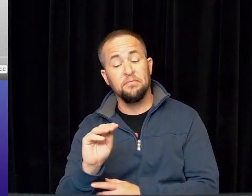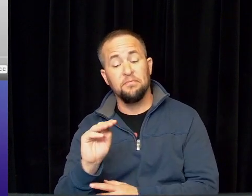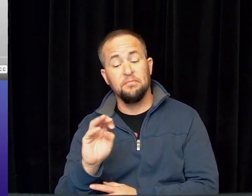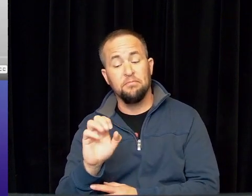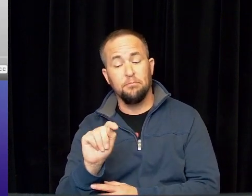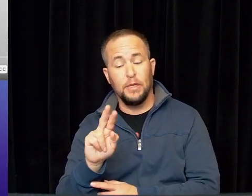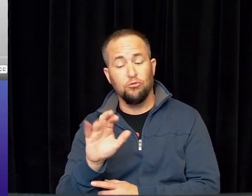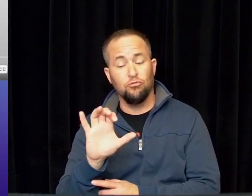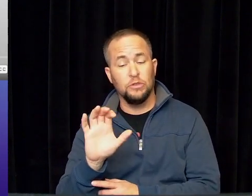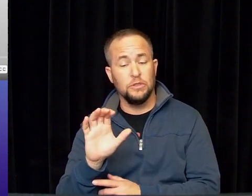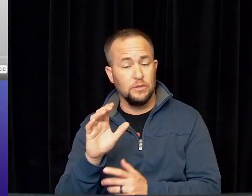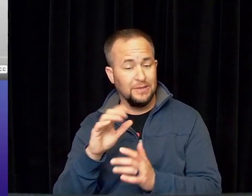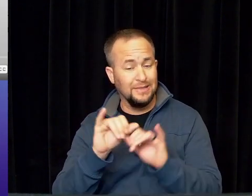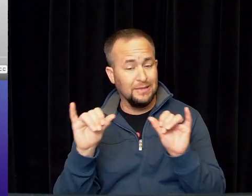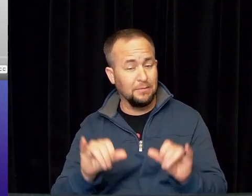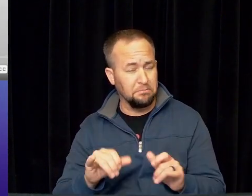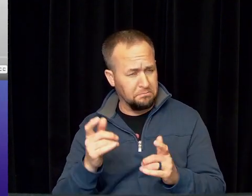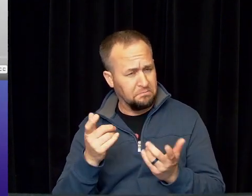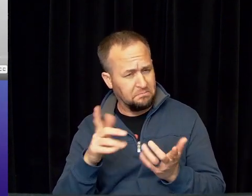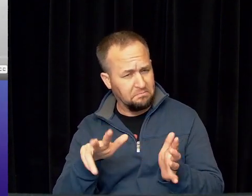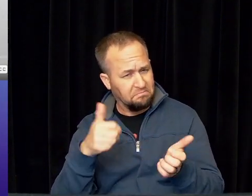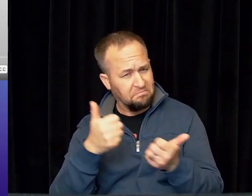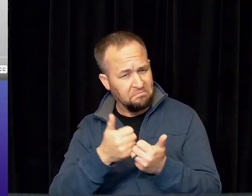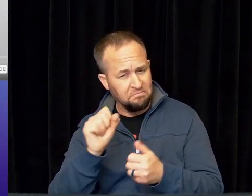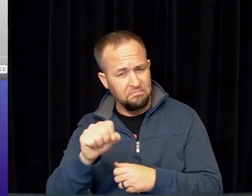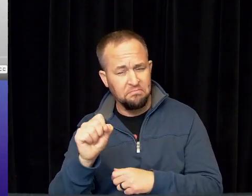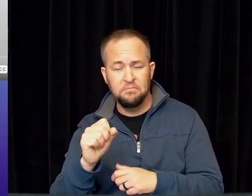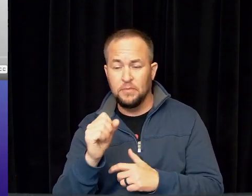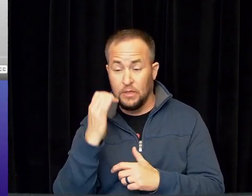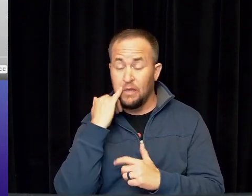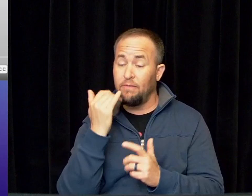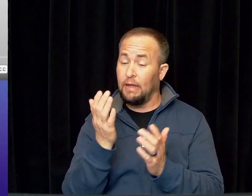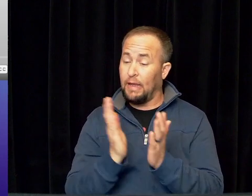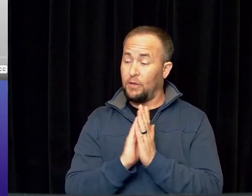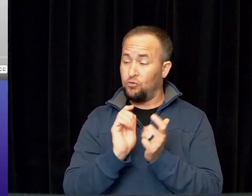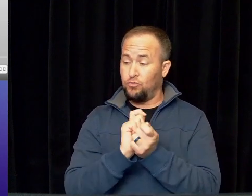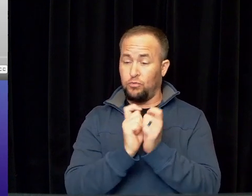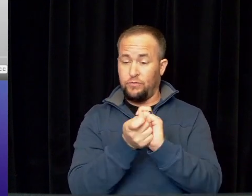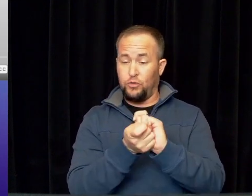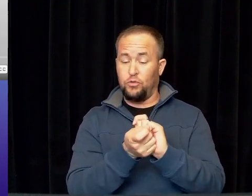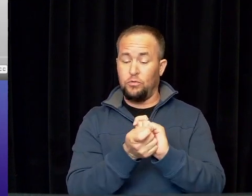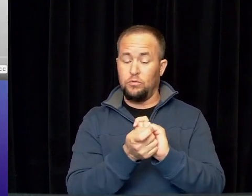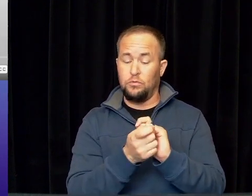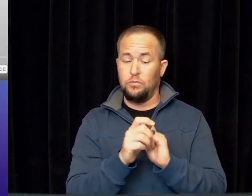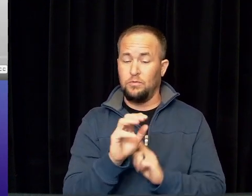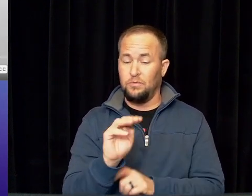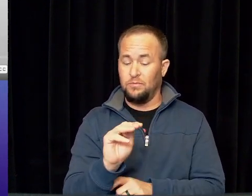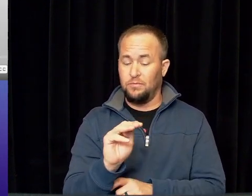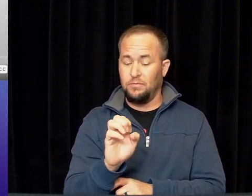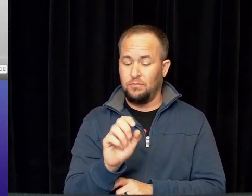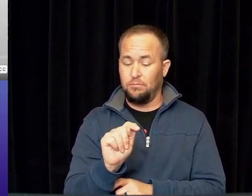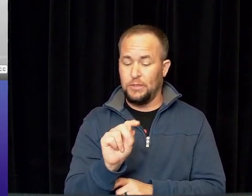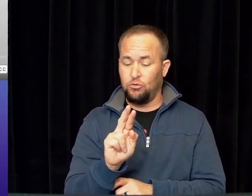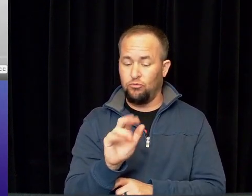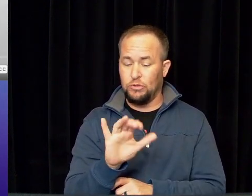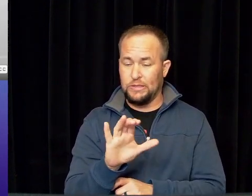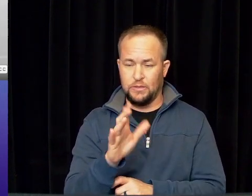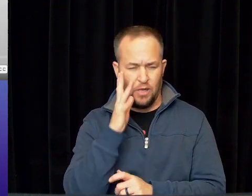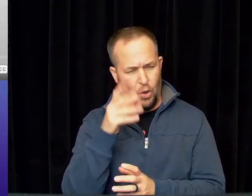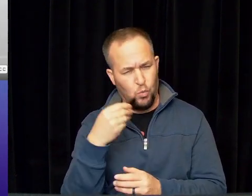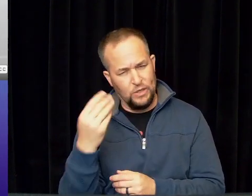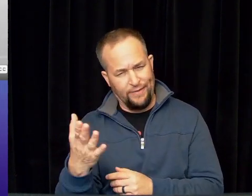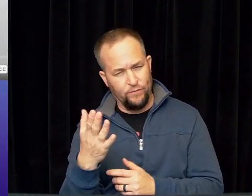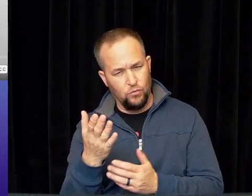little bit more challenging, so whenever you do or are asked to convert anything metric related, I'm always going to give you